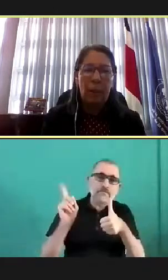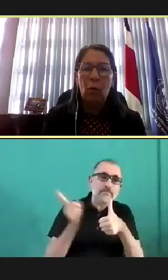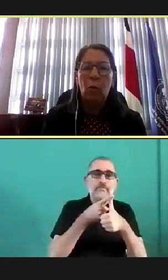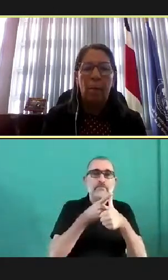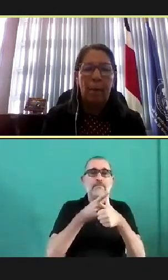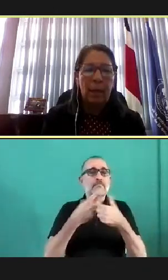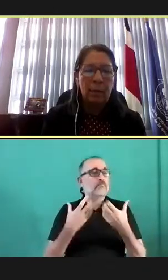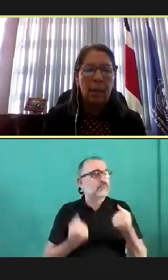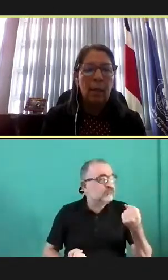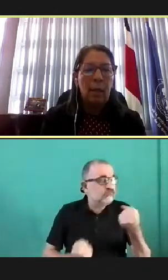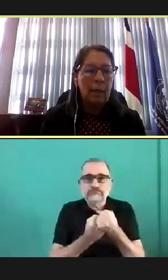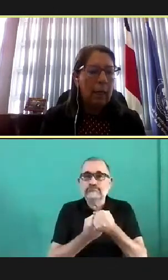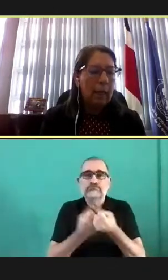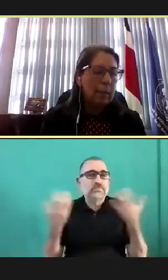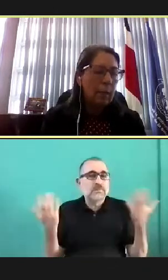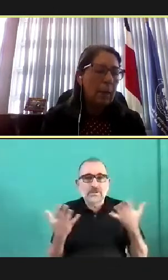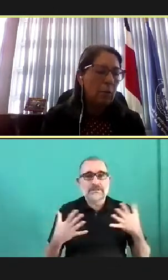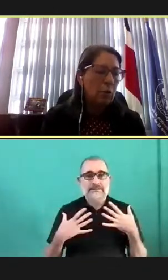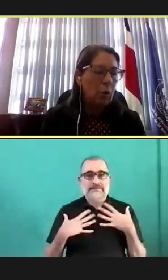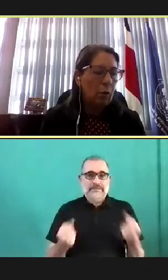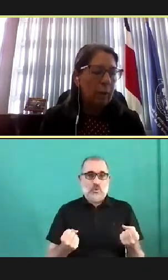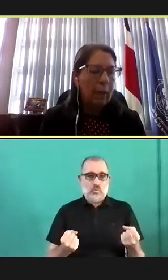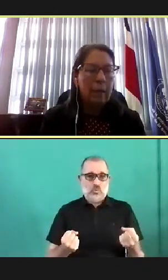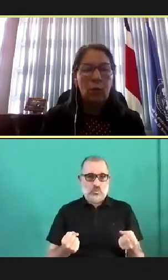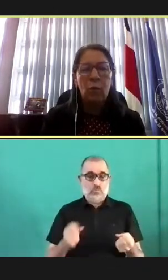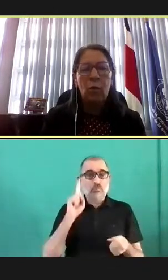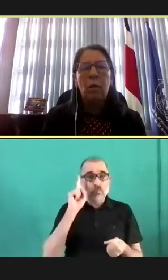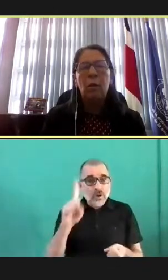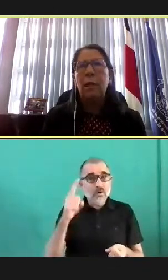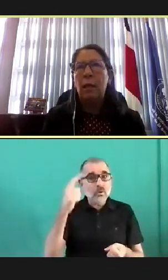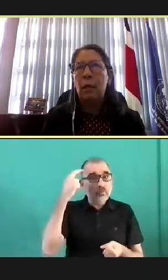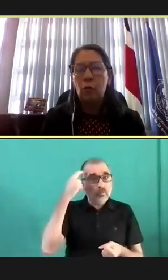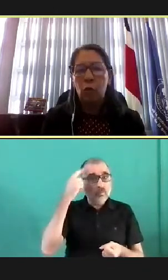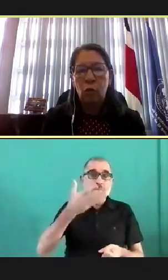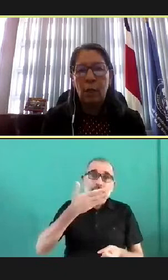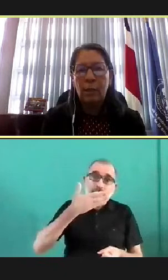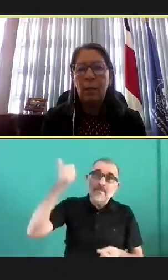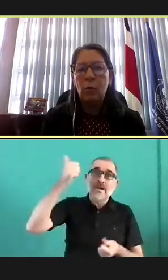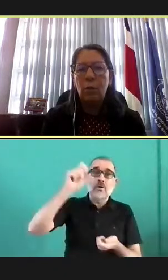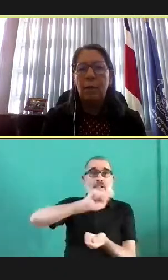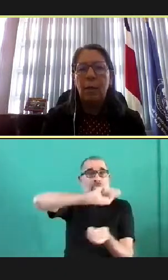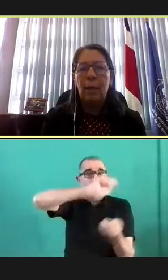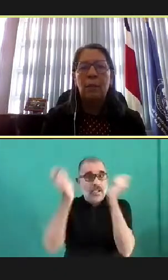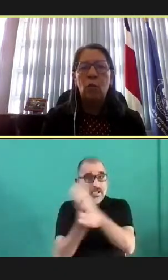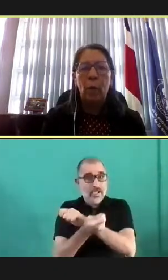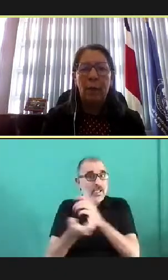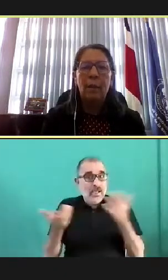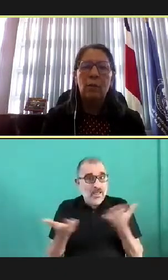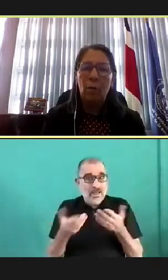major challenges that we have right now as a country is to also,